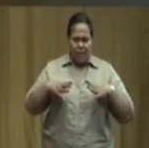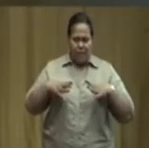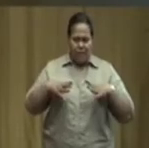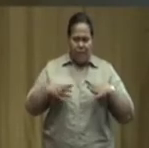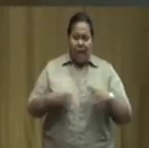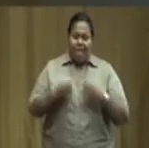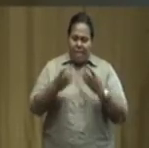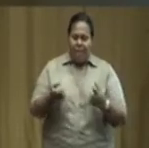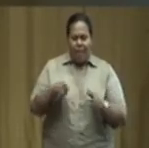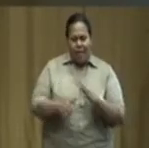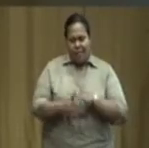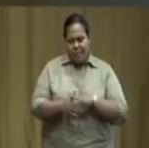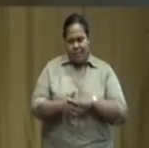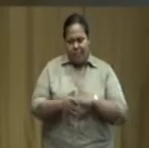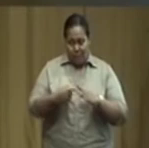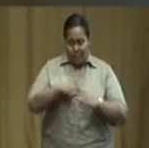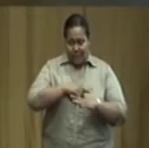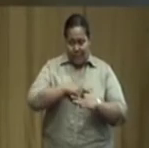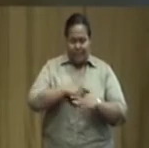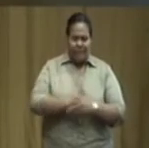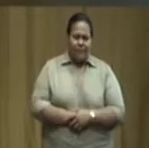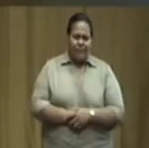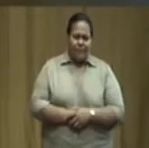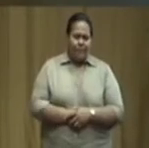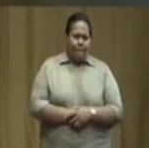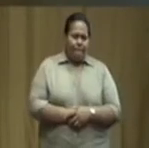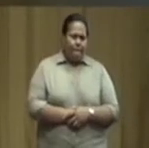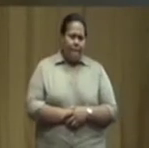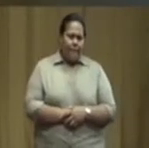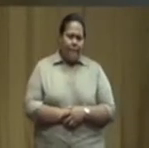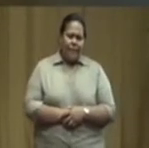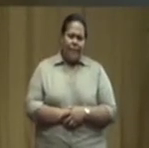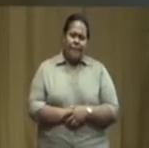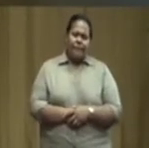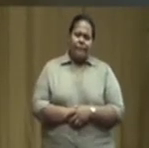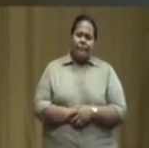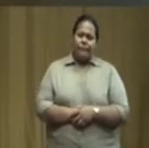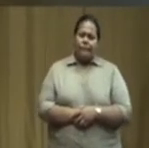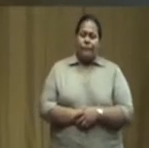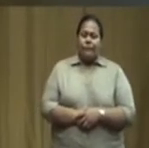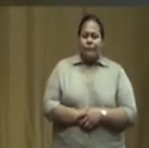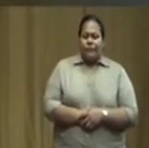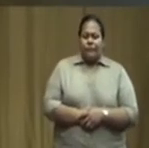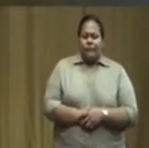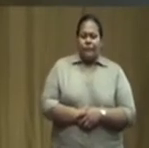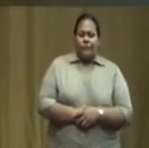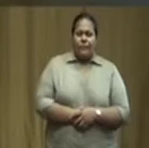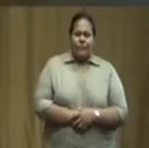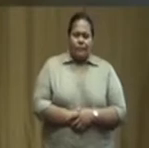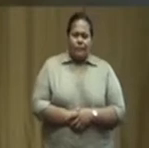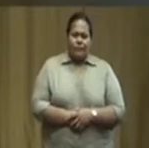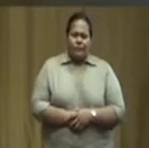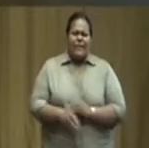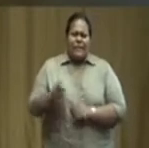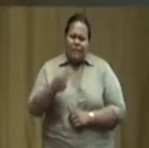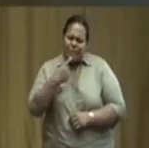accessible. Now, there are some big claims made about the nature and the philosophy of OER, with some claiming that it will